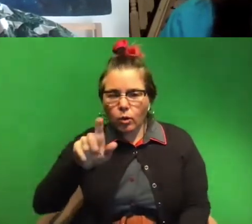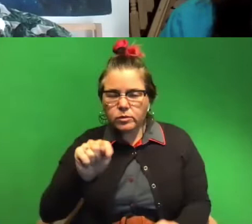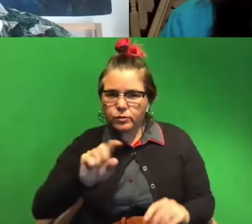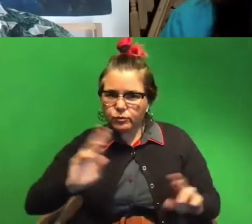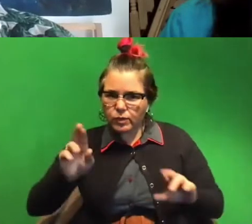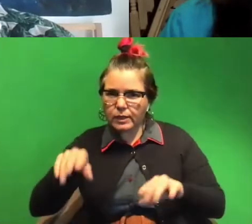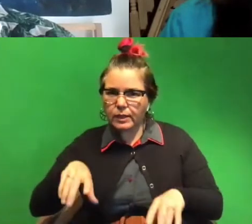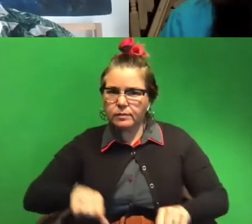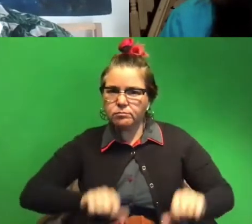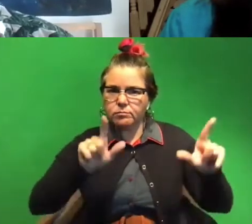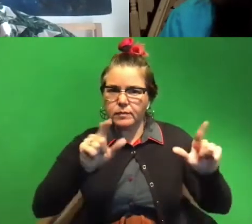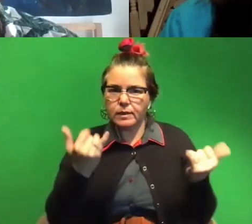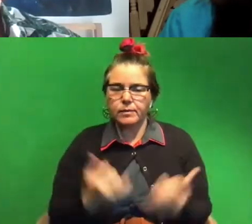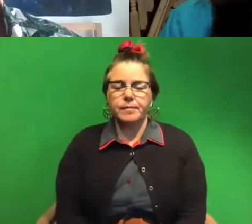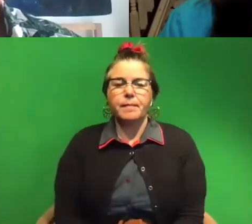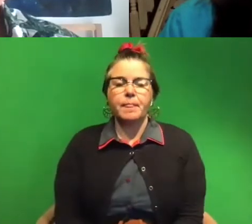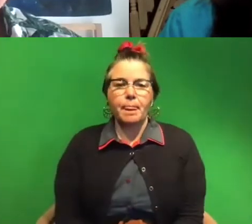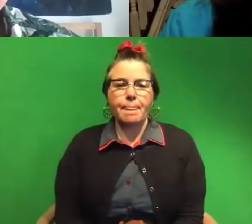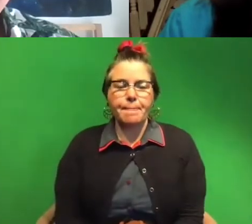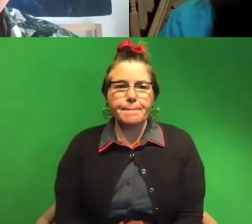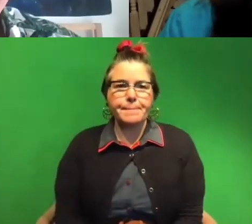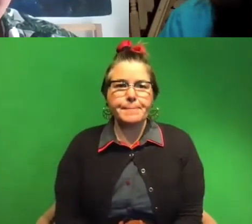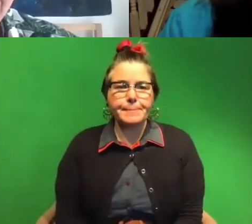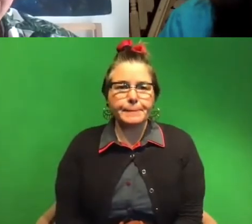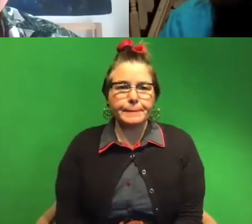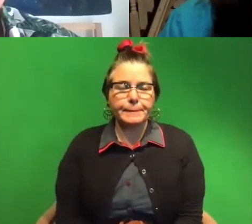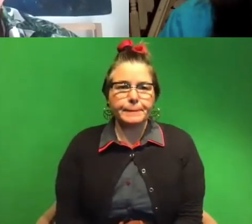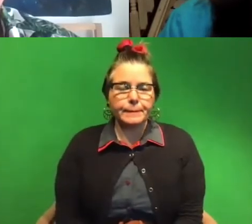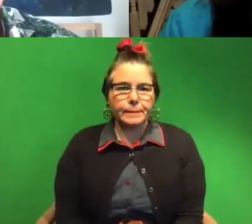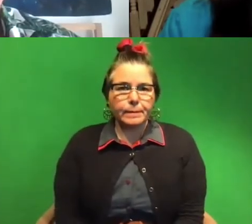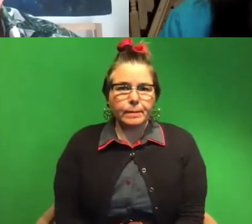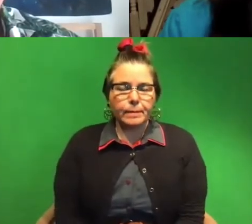share that now. Fantastic. Let me see.